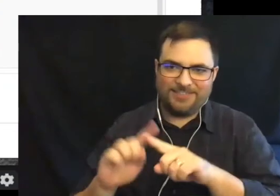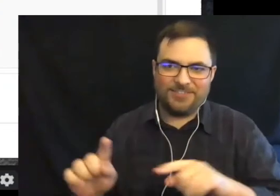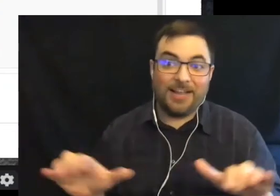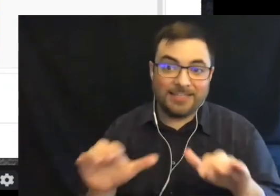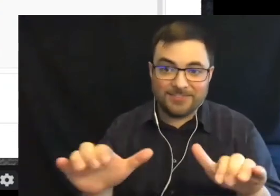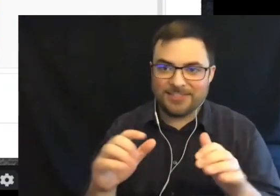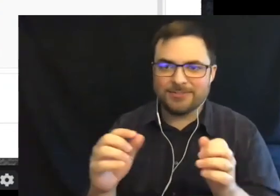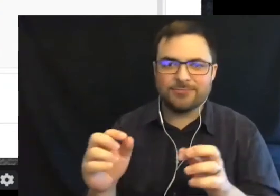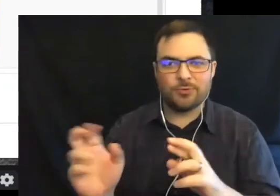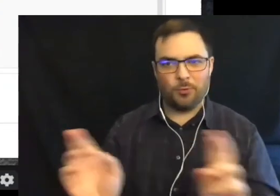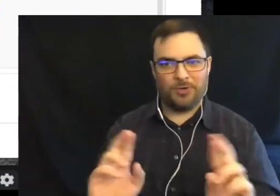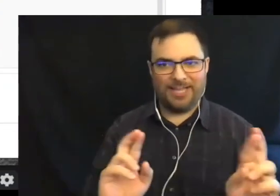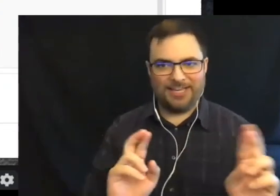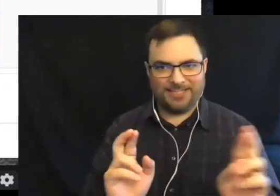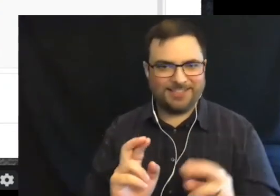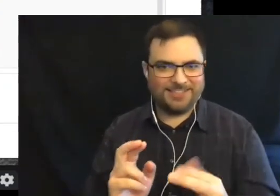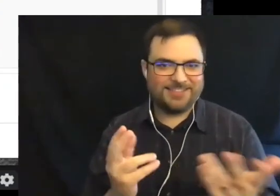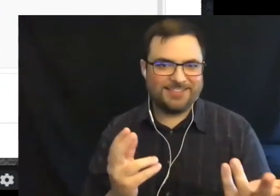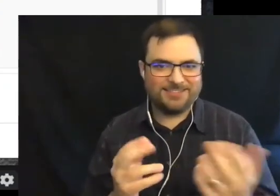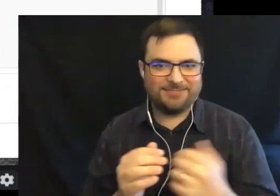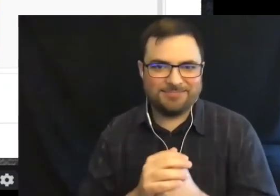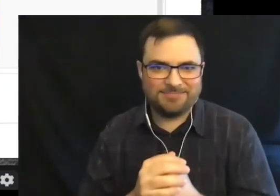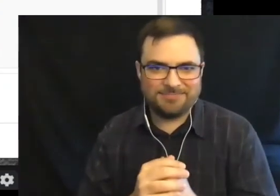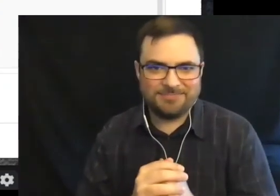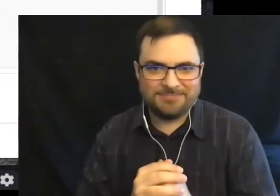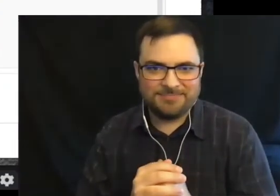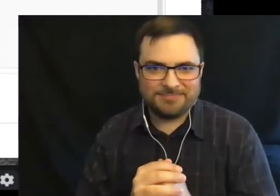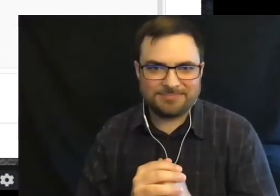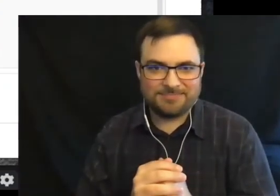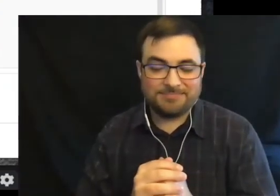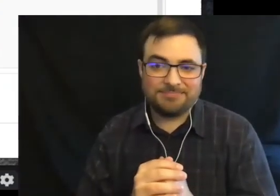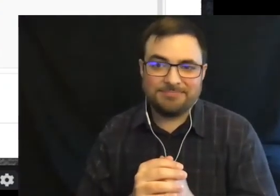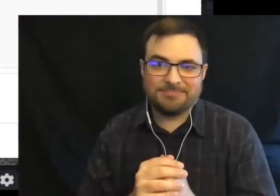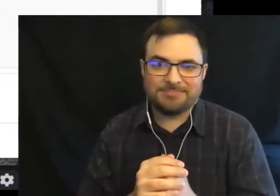slides, and then I can link them to however I want, if that makes sense.